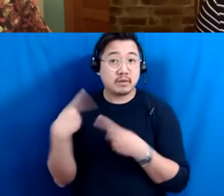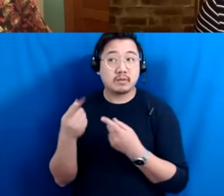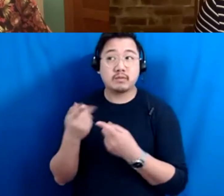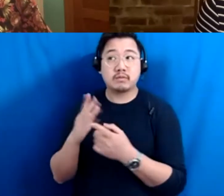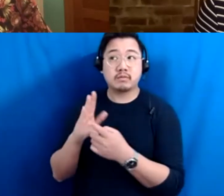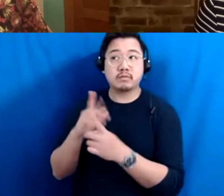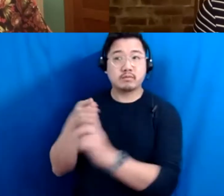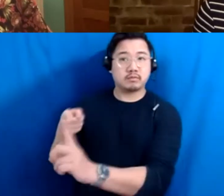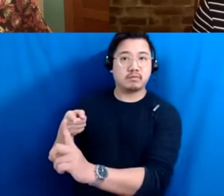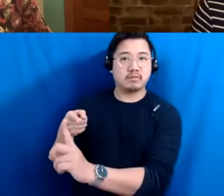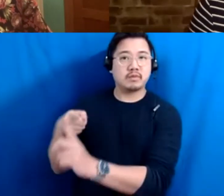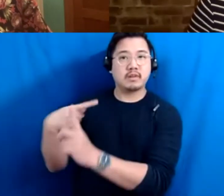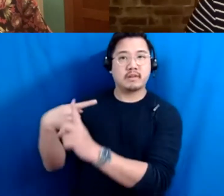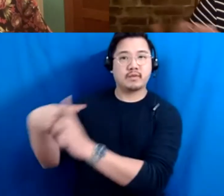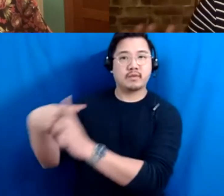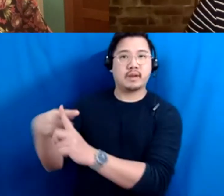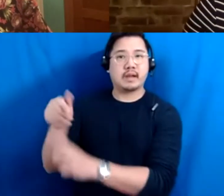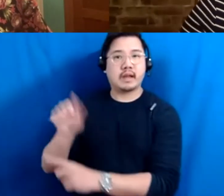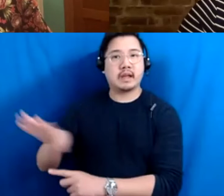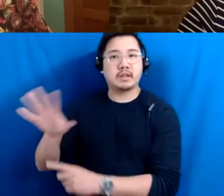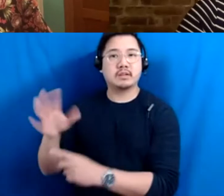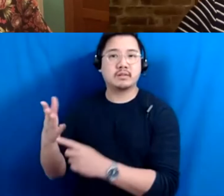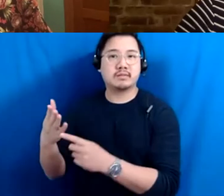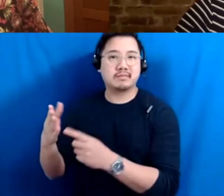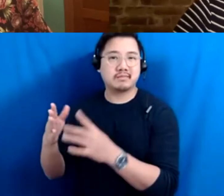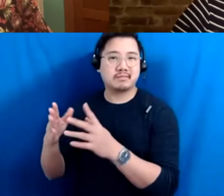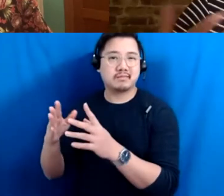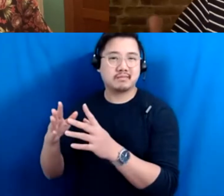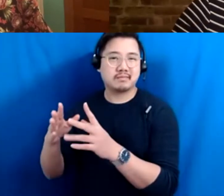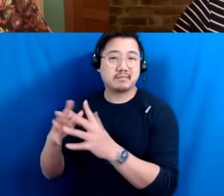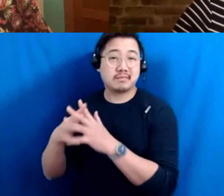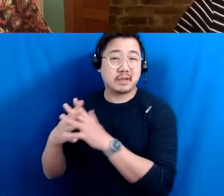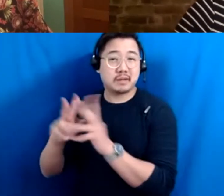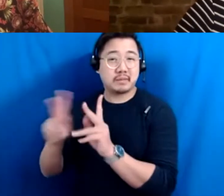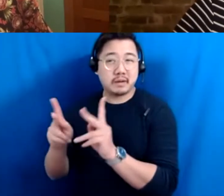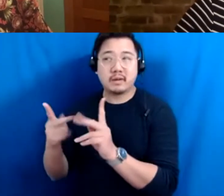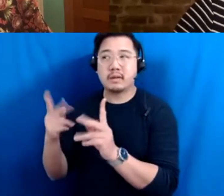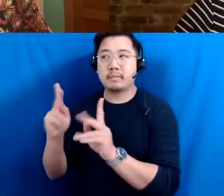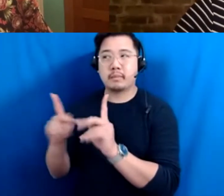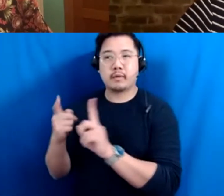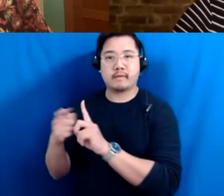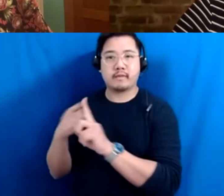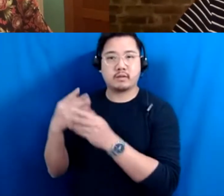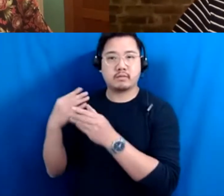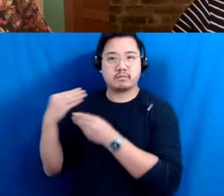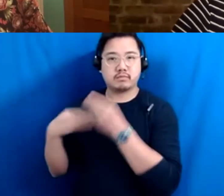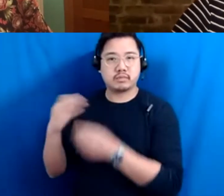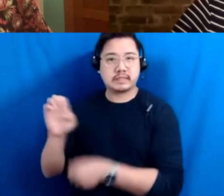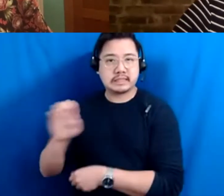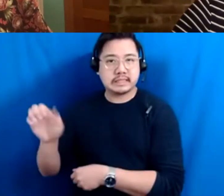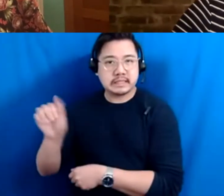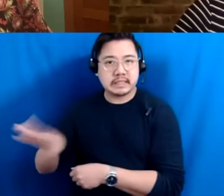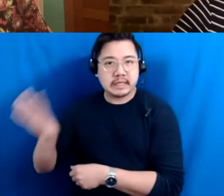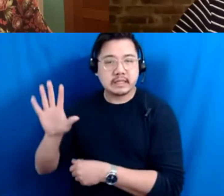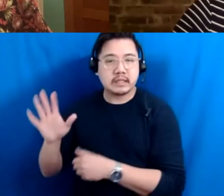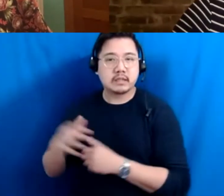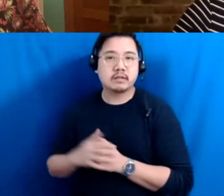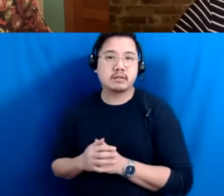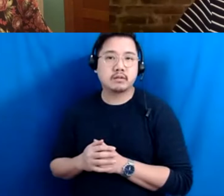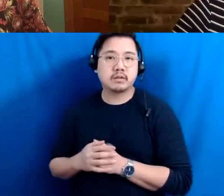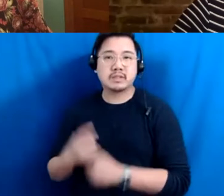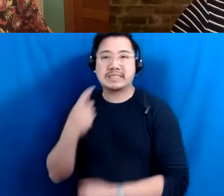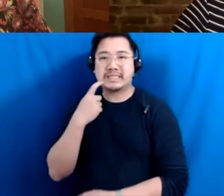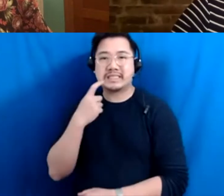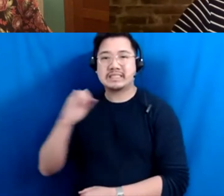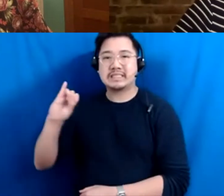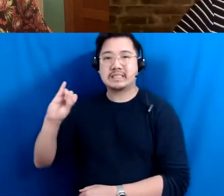American people, particularly people who are East Asian, of East Asian descent. Recently, just in New